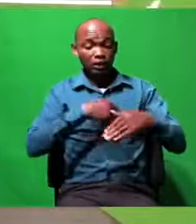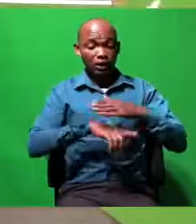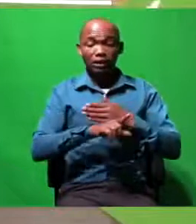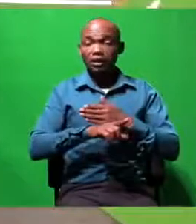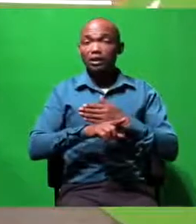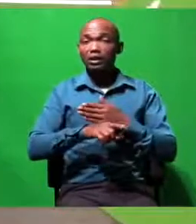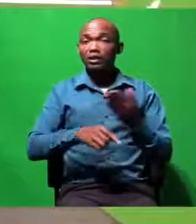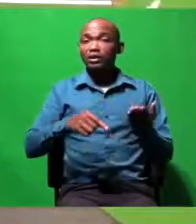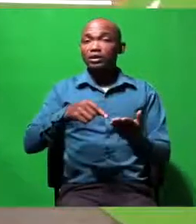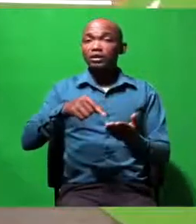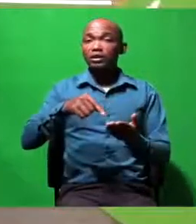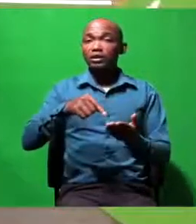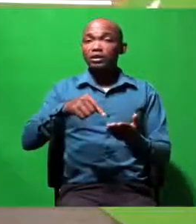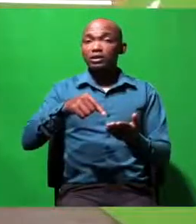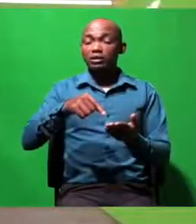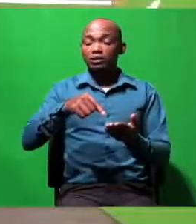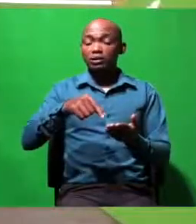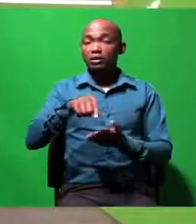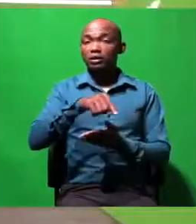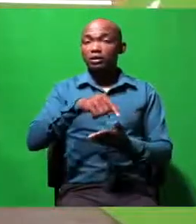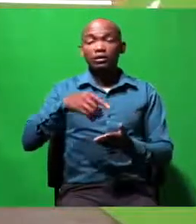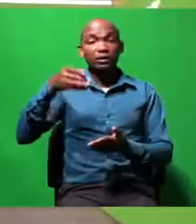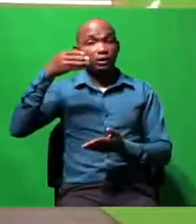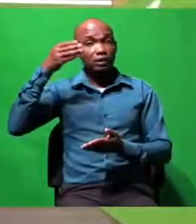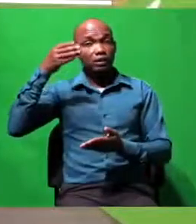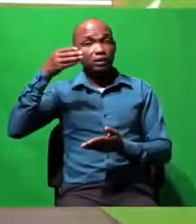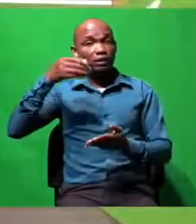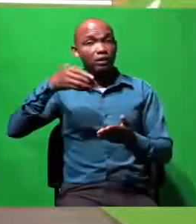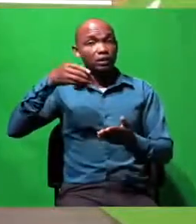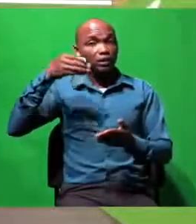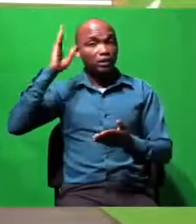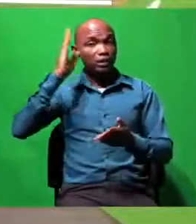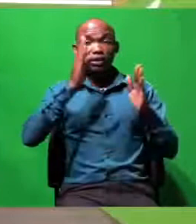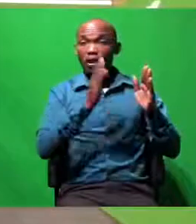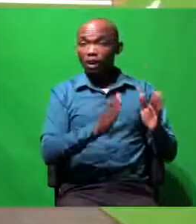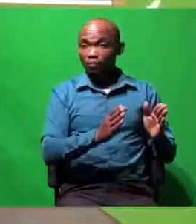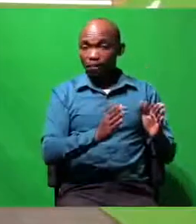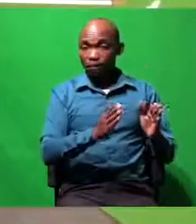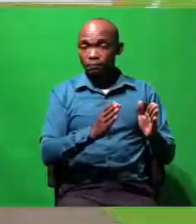important organ in the central government. So under judiciary, it is headed also.